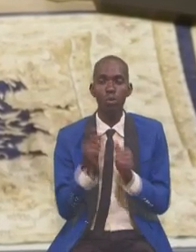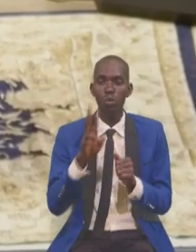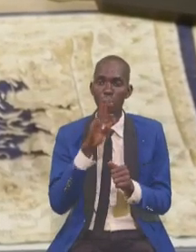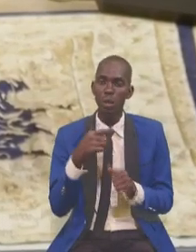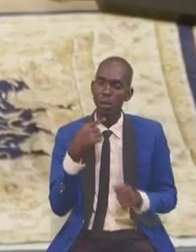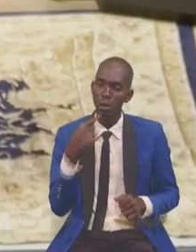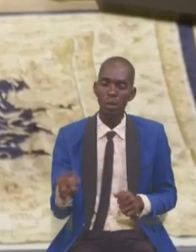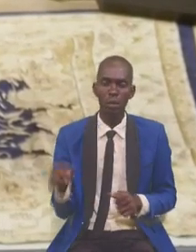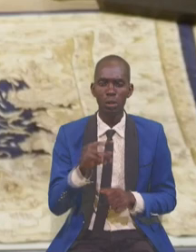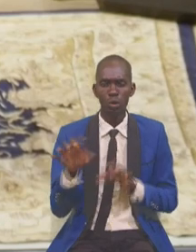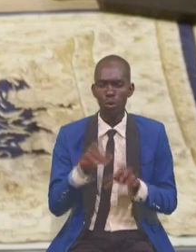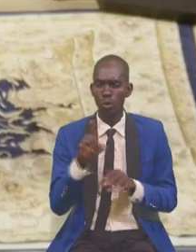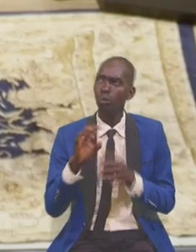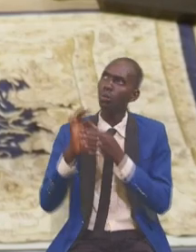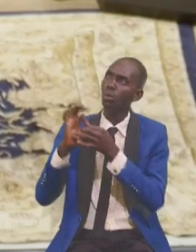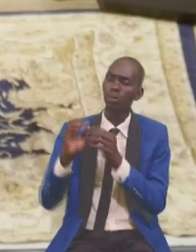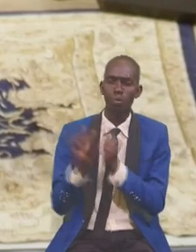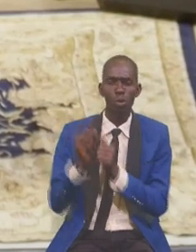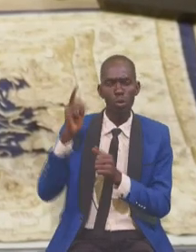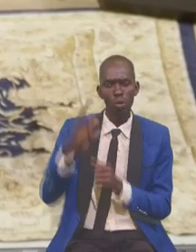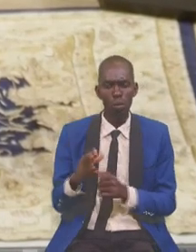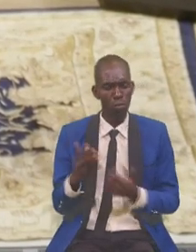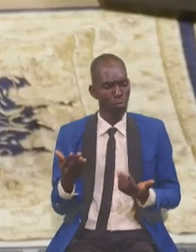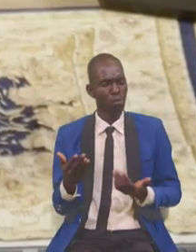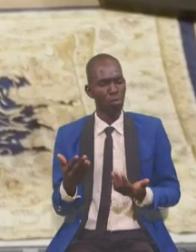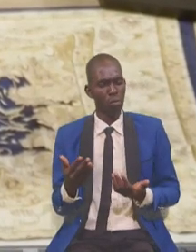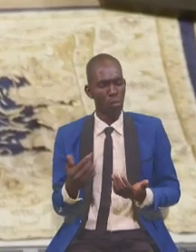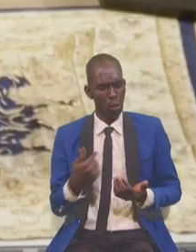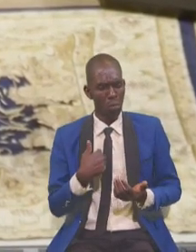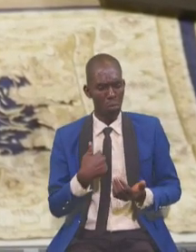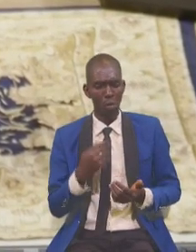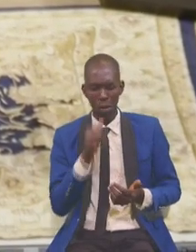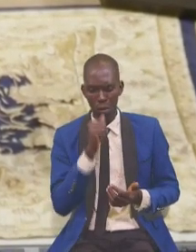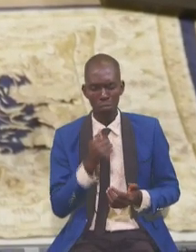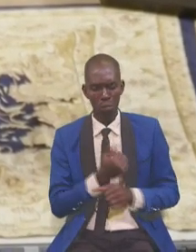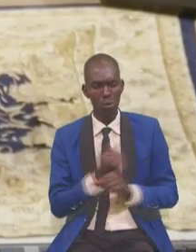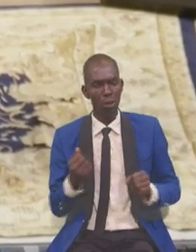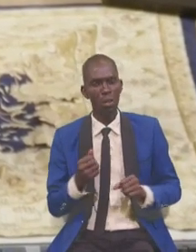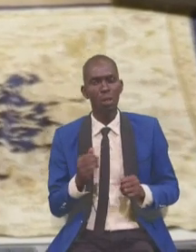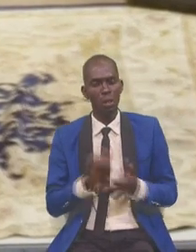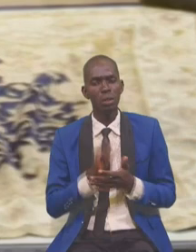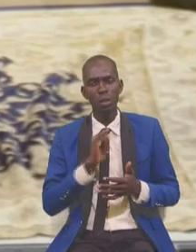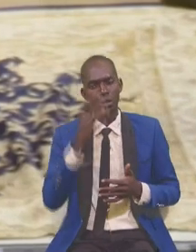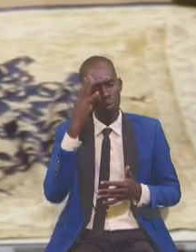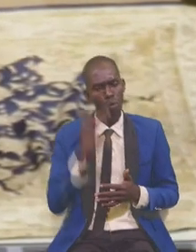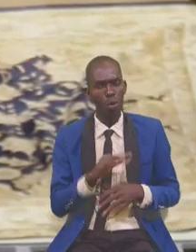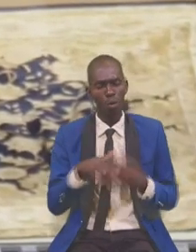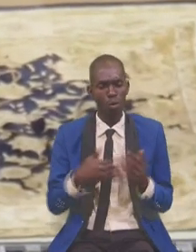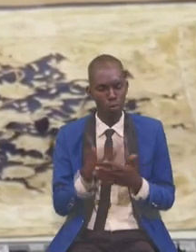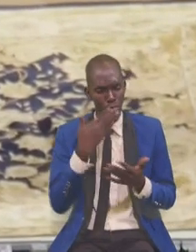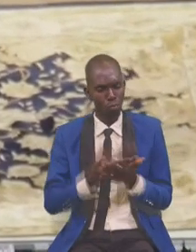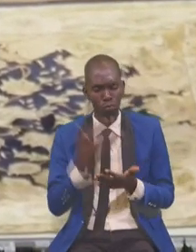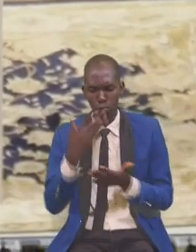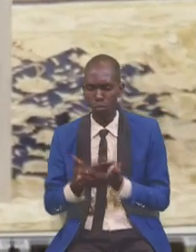be ye reconciled, be ye reconciled. I am reconciled. I'm a child of God. And that's why all these good things